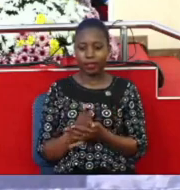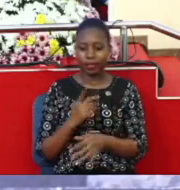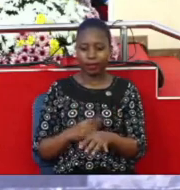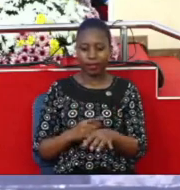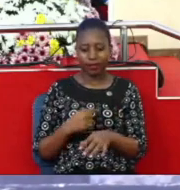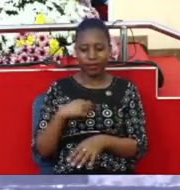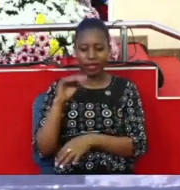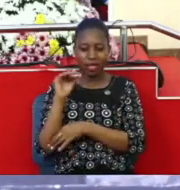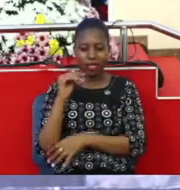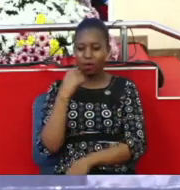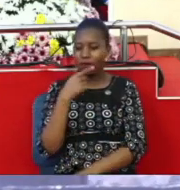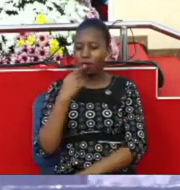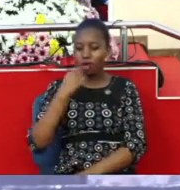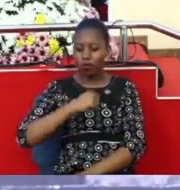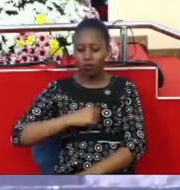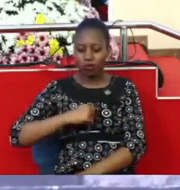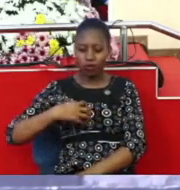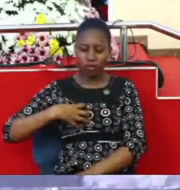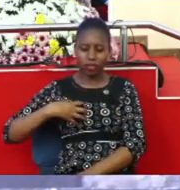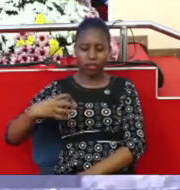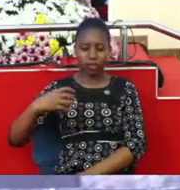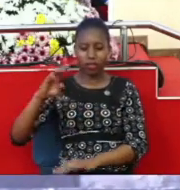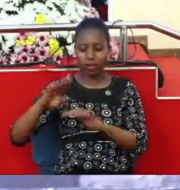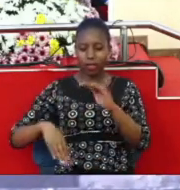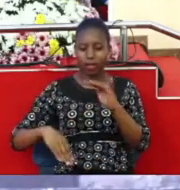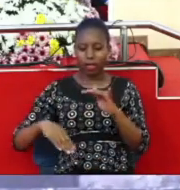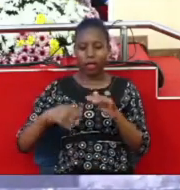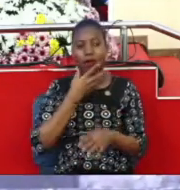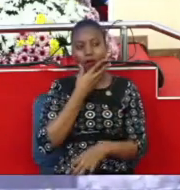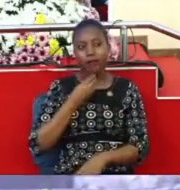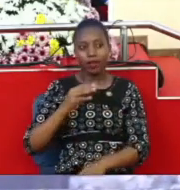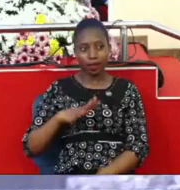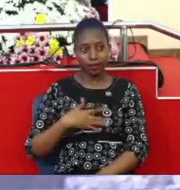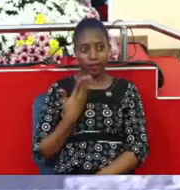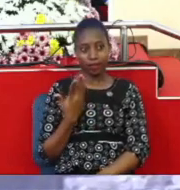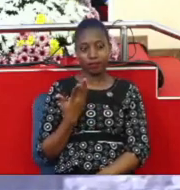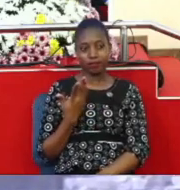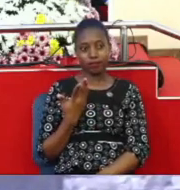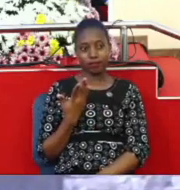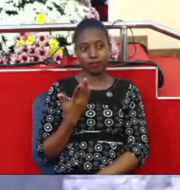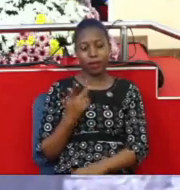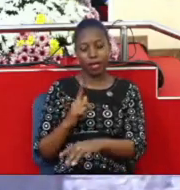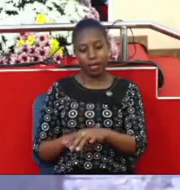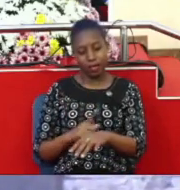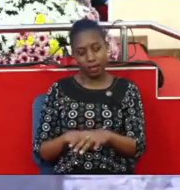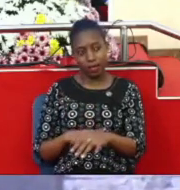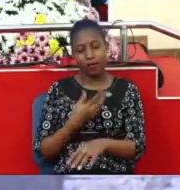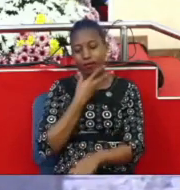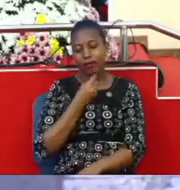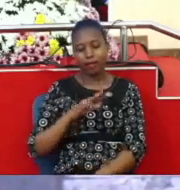yeye. But when he died, lakini wakati aliaga, and we looked at his payslip, na tukaangalia mshahara wake, we